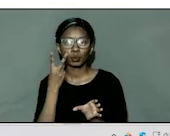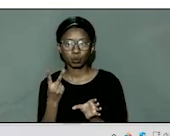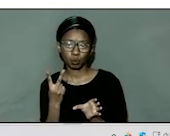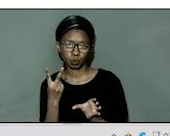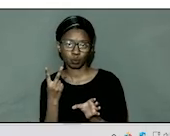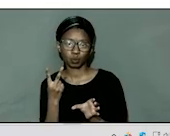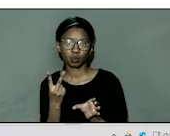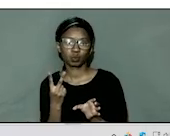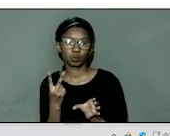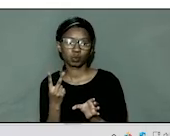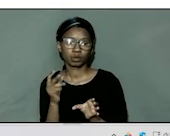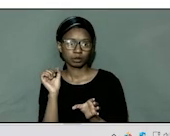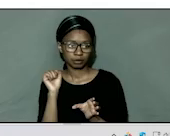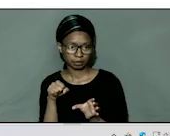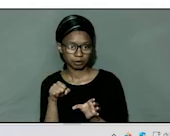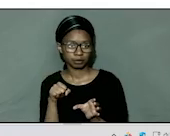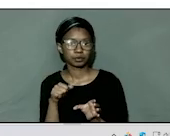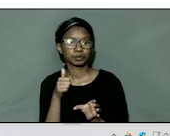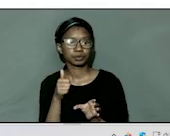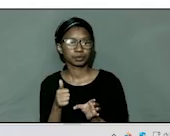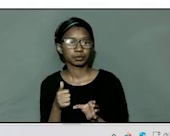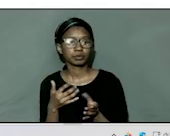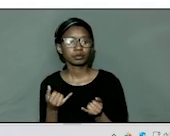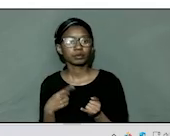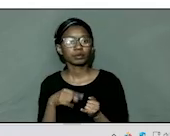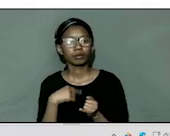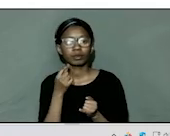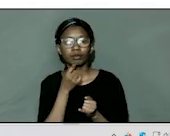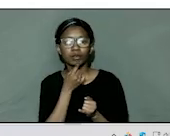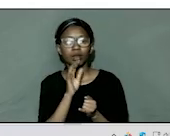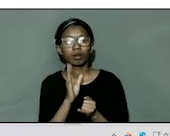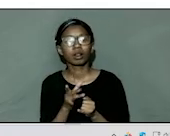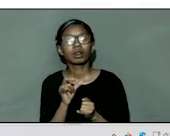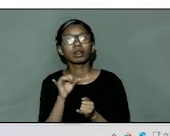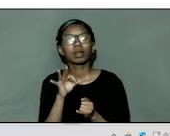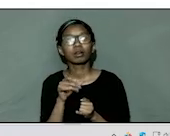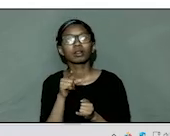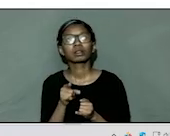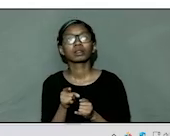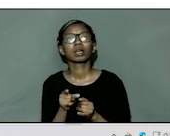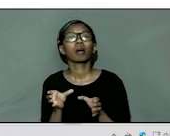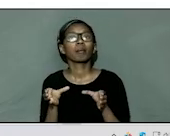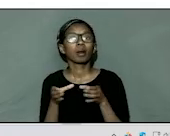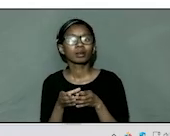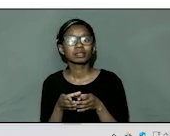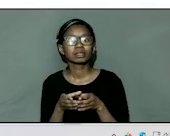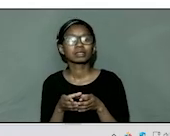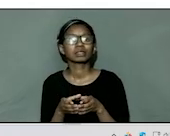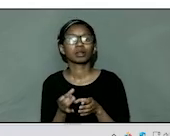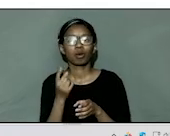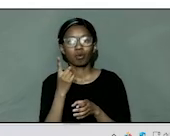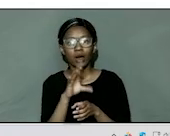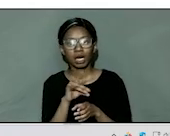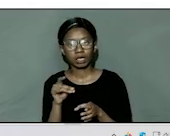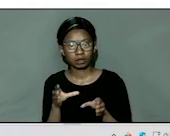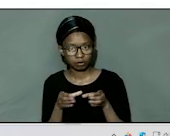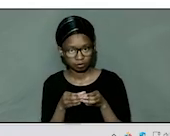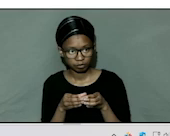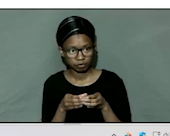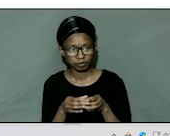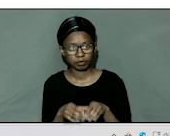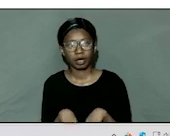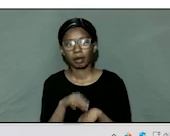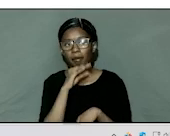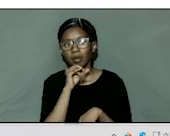right? Good. So we will say if a population of a single species, so if Africa, if